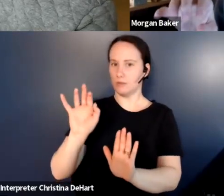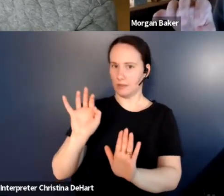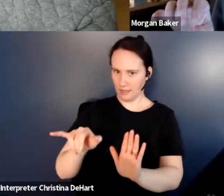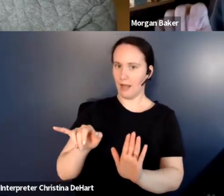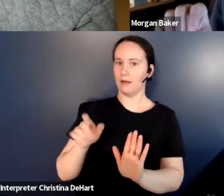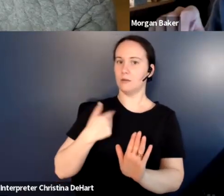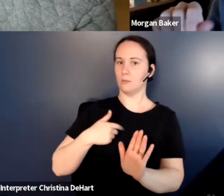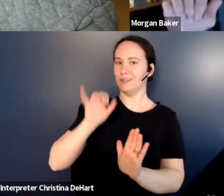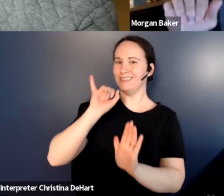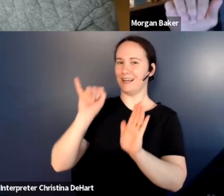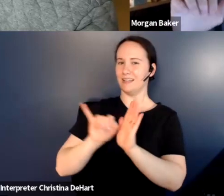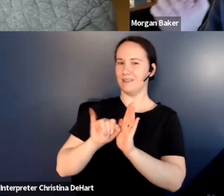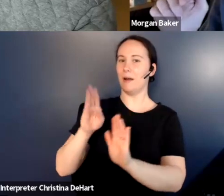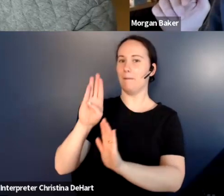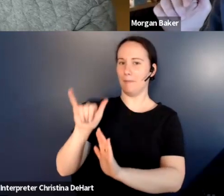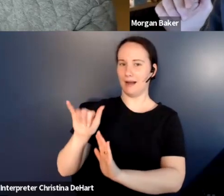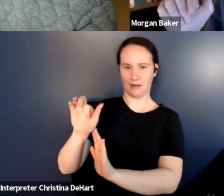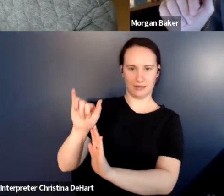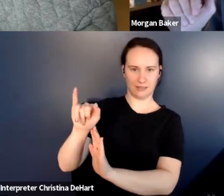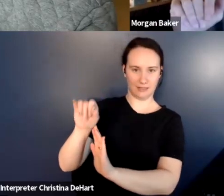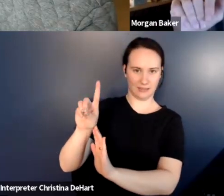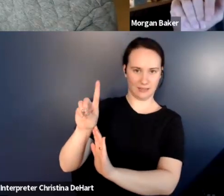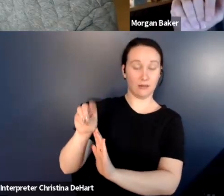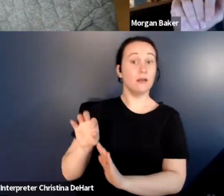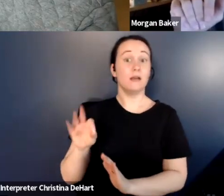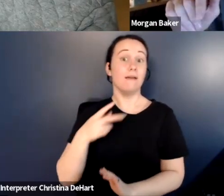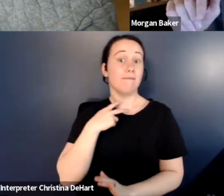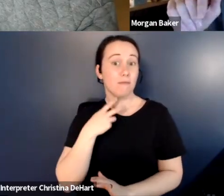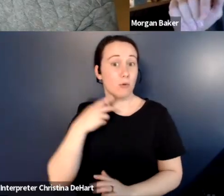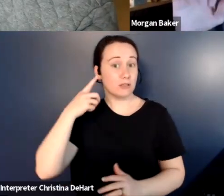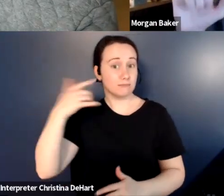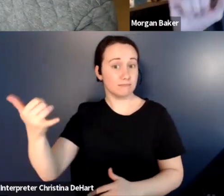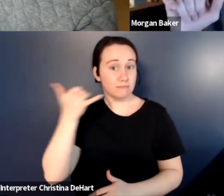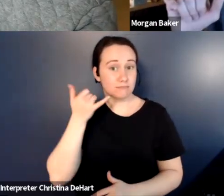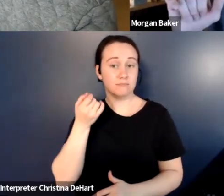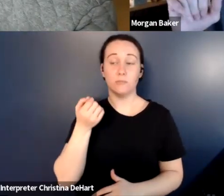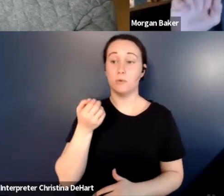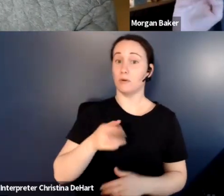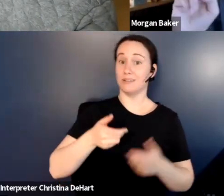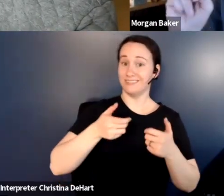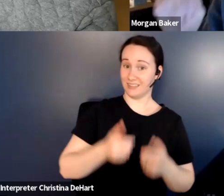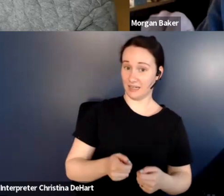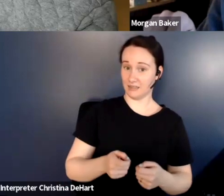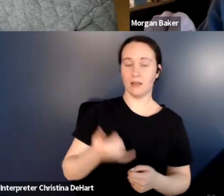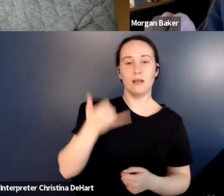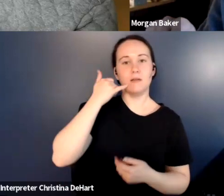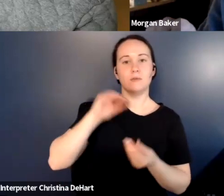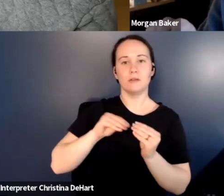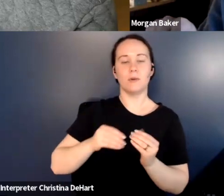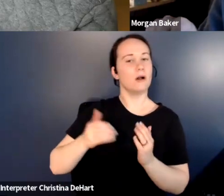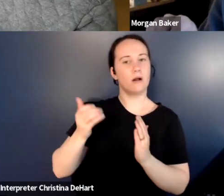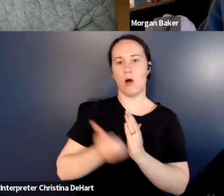that interaction. But the phone, if it's a voice call, right, or a text, that phone number will be